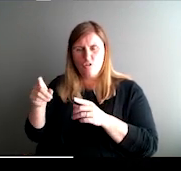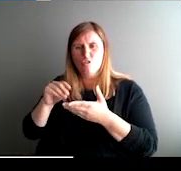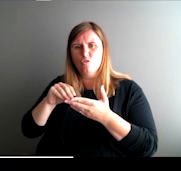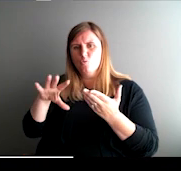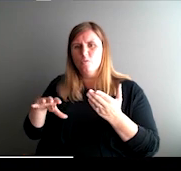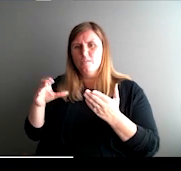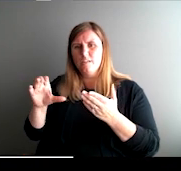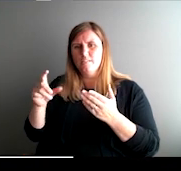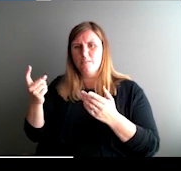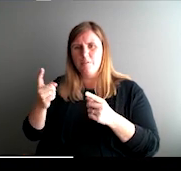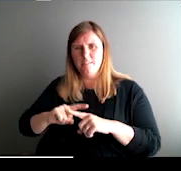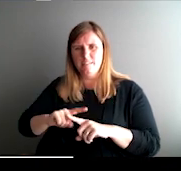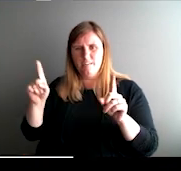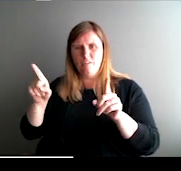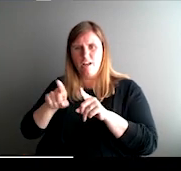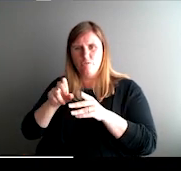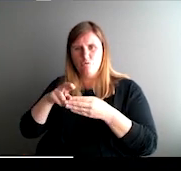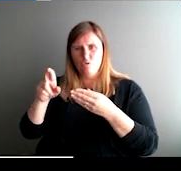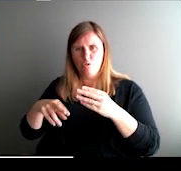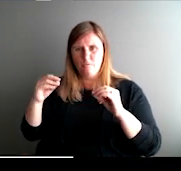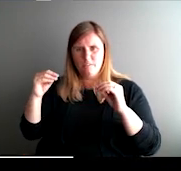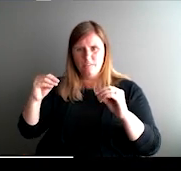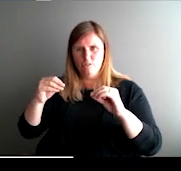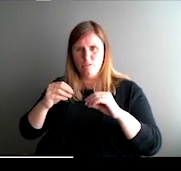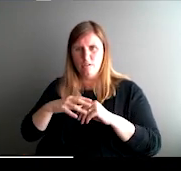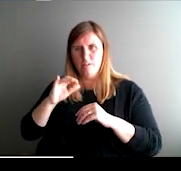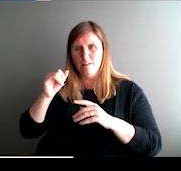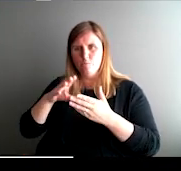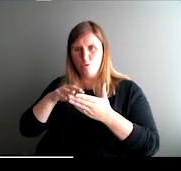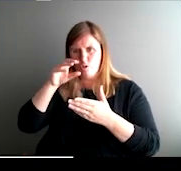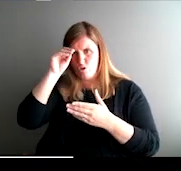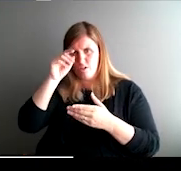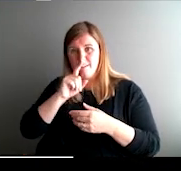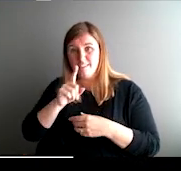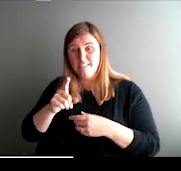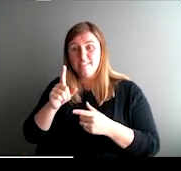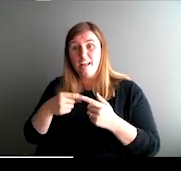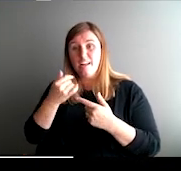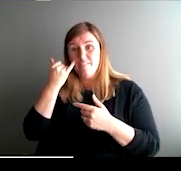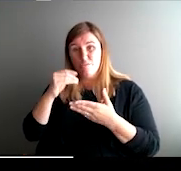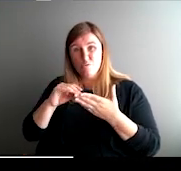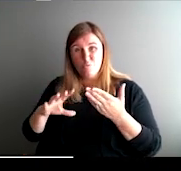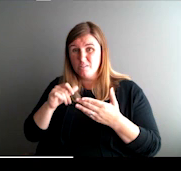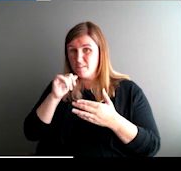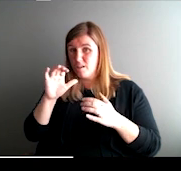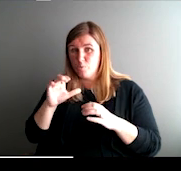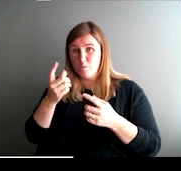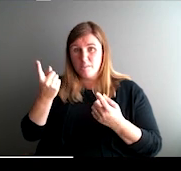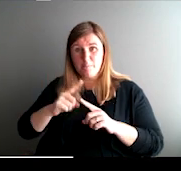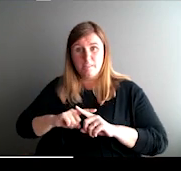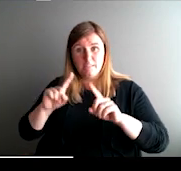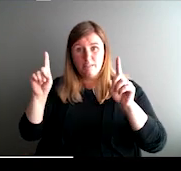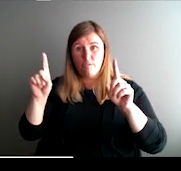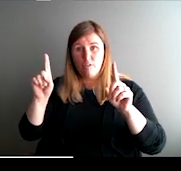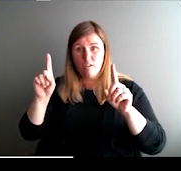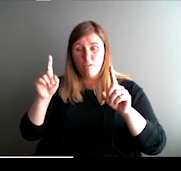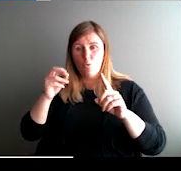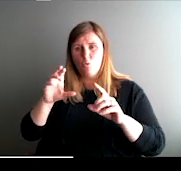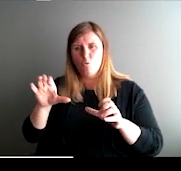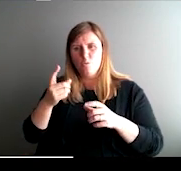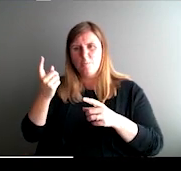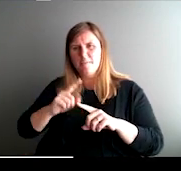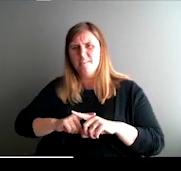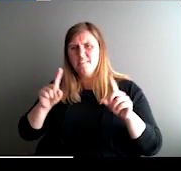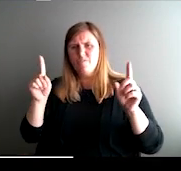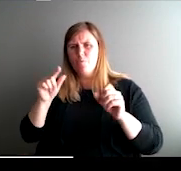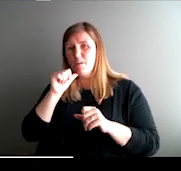does something different as a result of the teaching. That's what learning is. And if the student isn't doing something different, or they're doing something different,